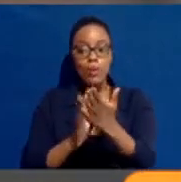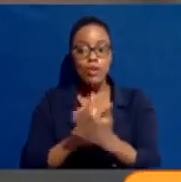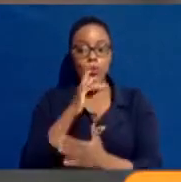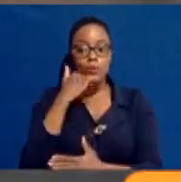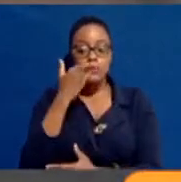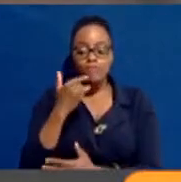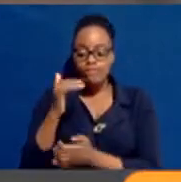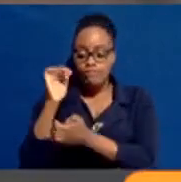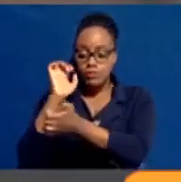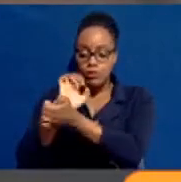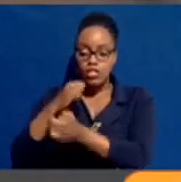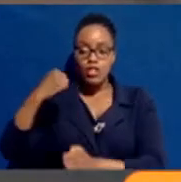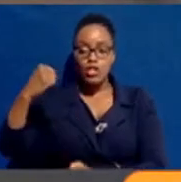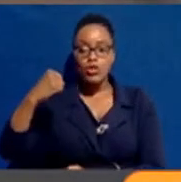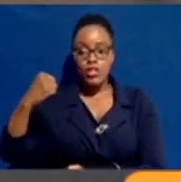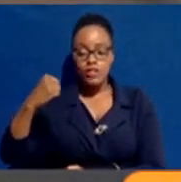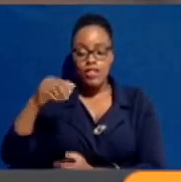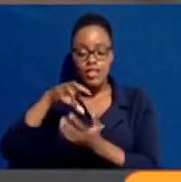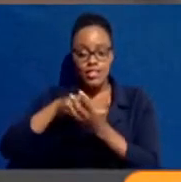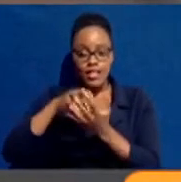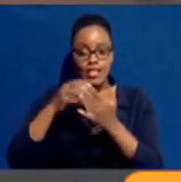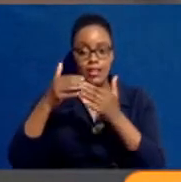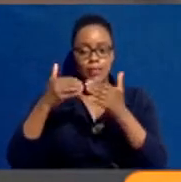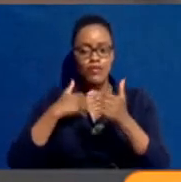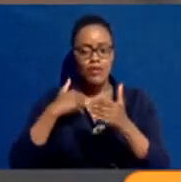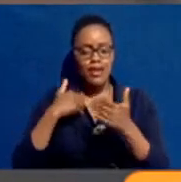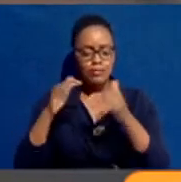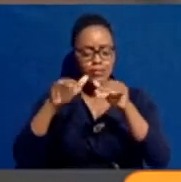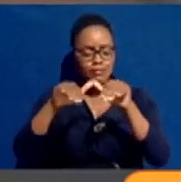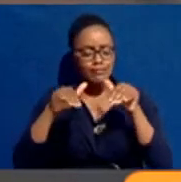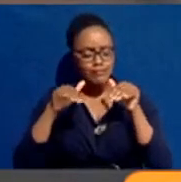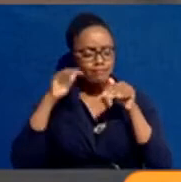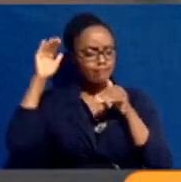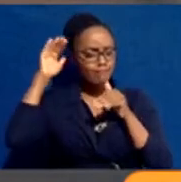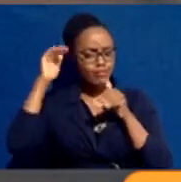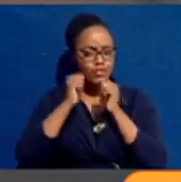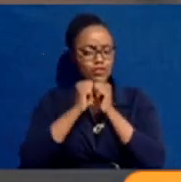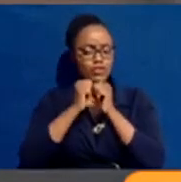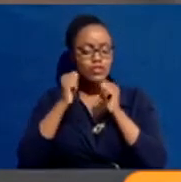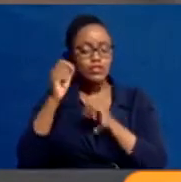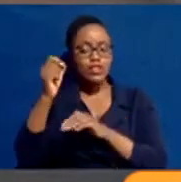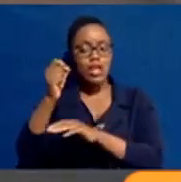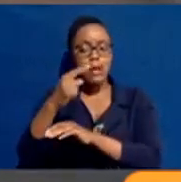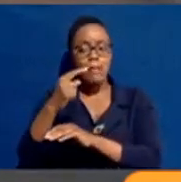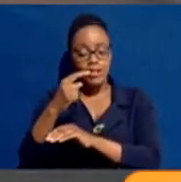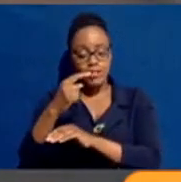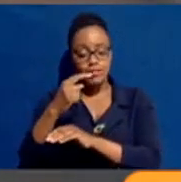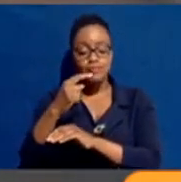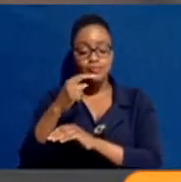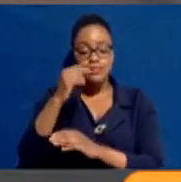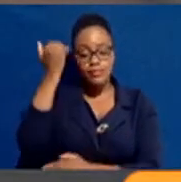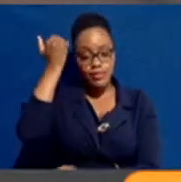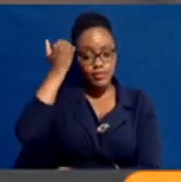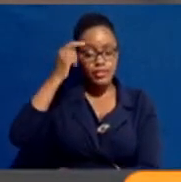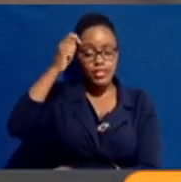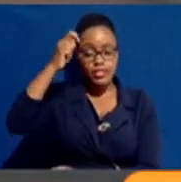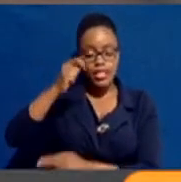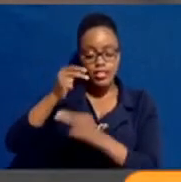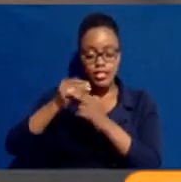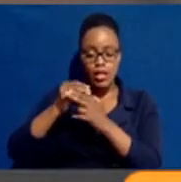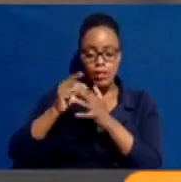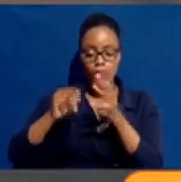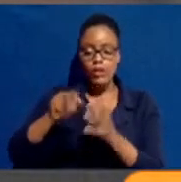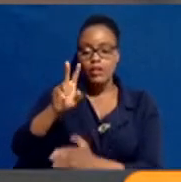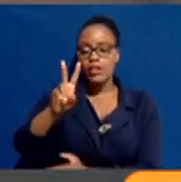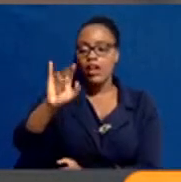the prosecution. The case had been pending hearing for 15 months. Senior Principal Magistrate Victor